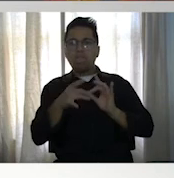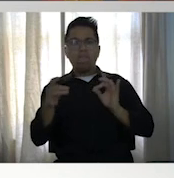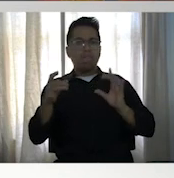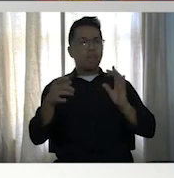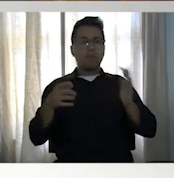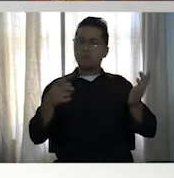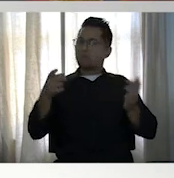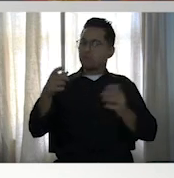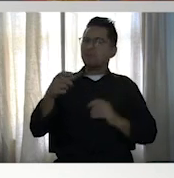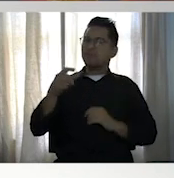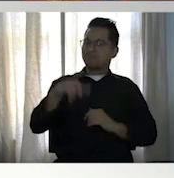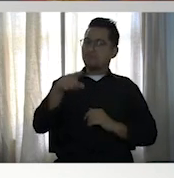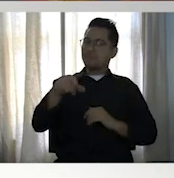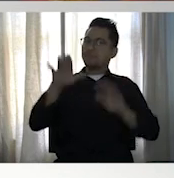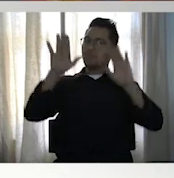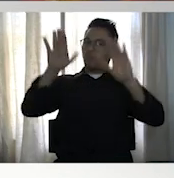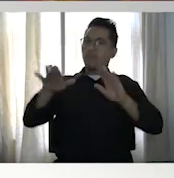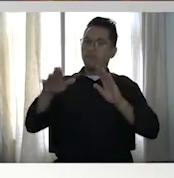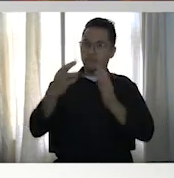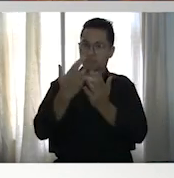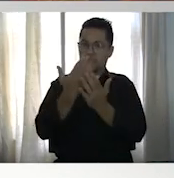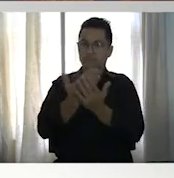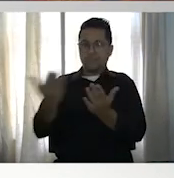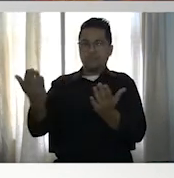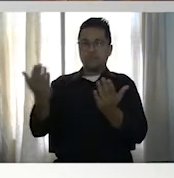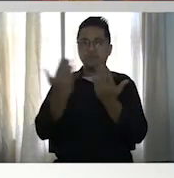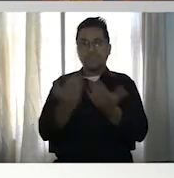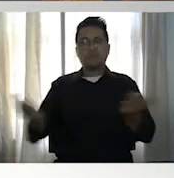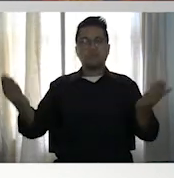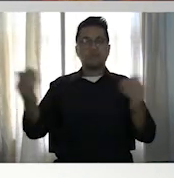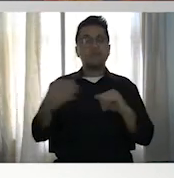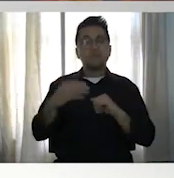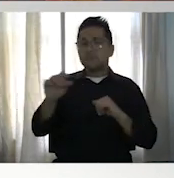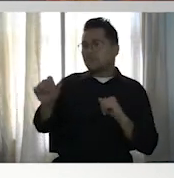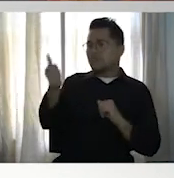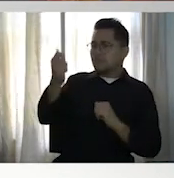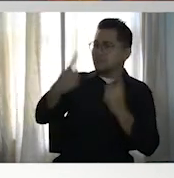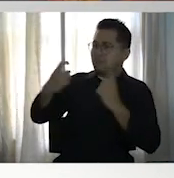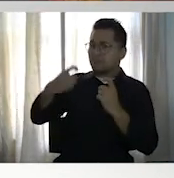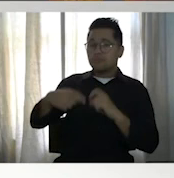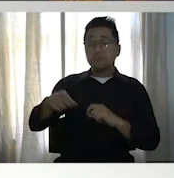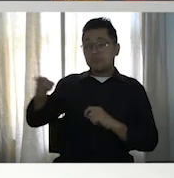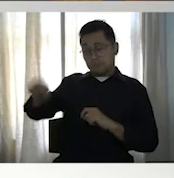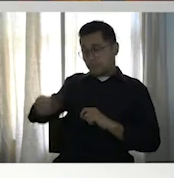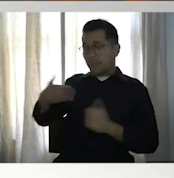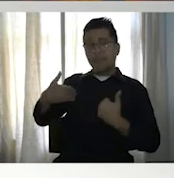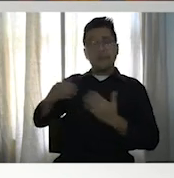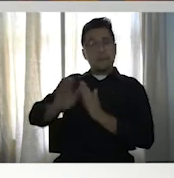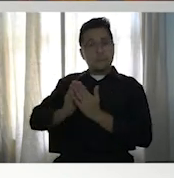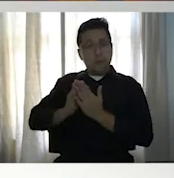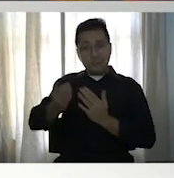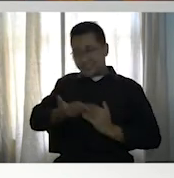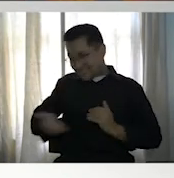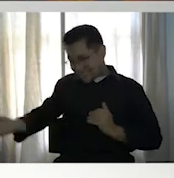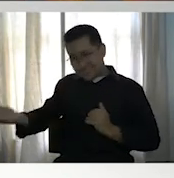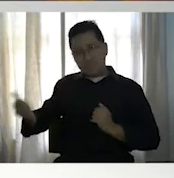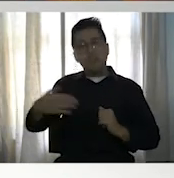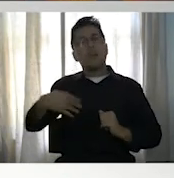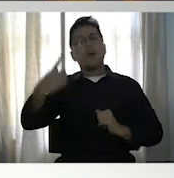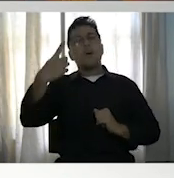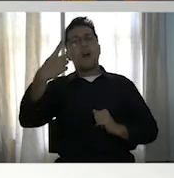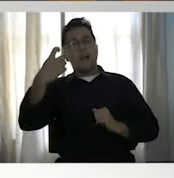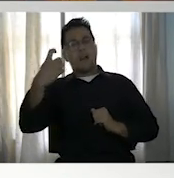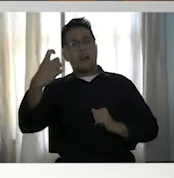So that's also a wonderful resource. Any other questions? There's books here. You know, the other thing